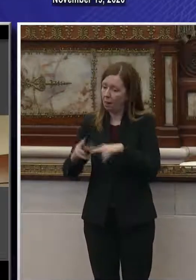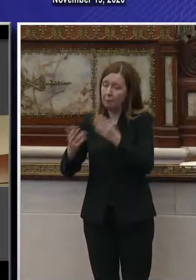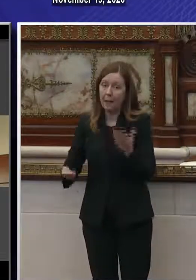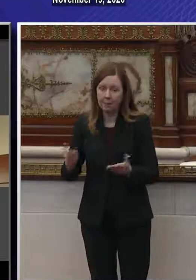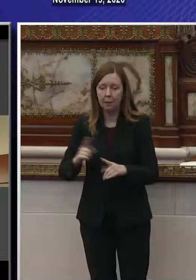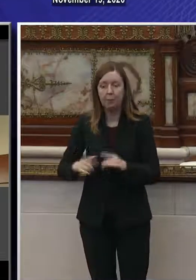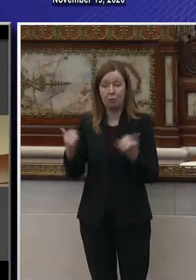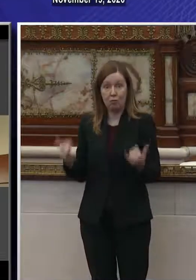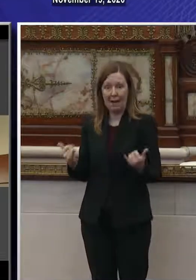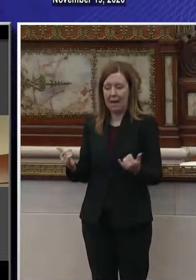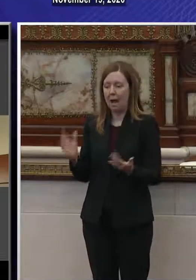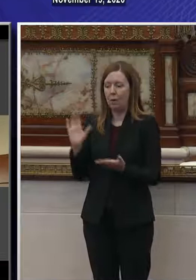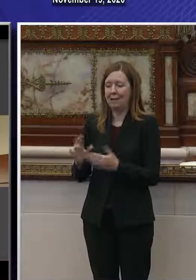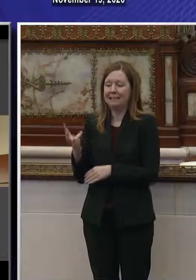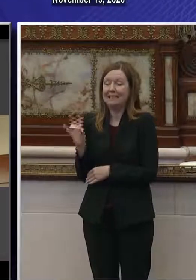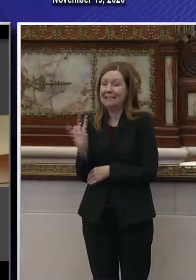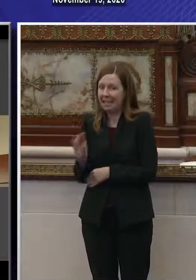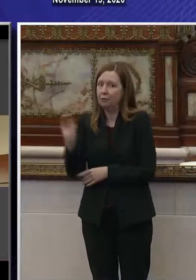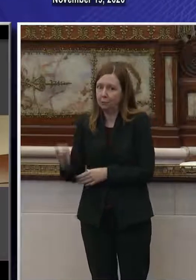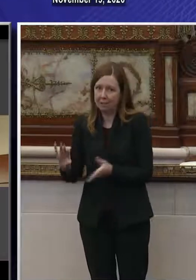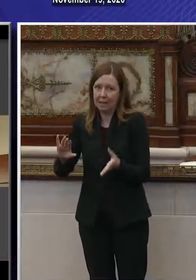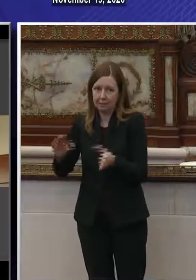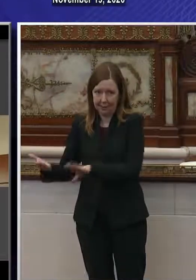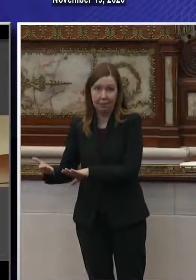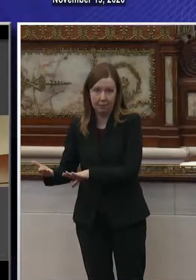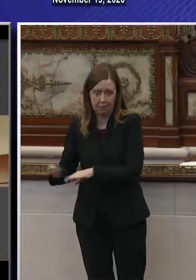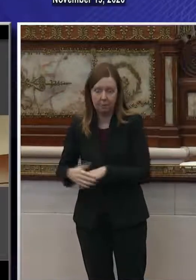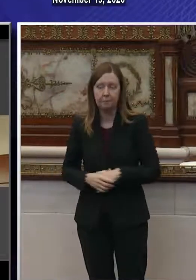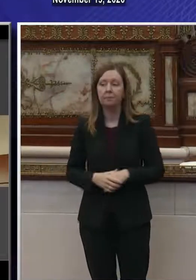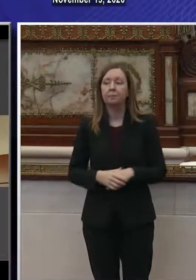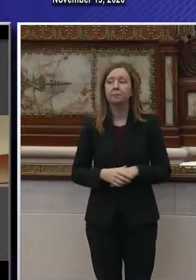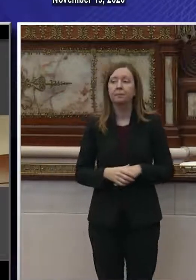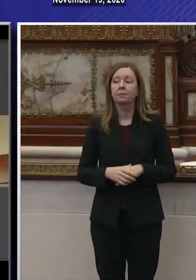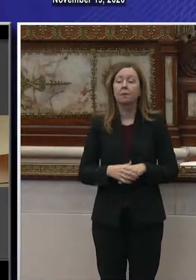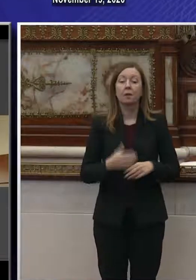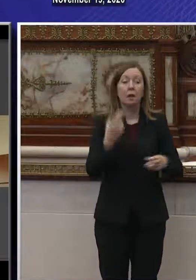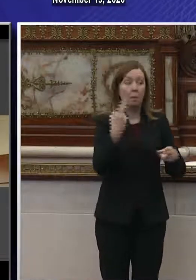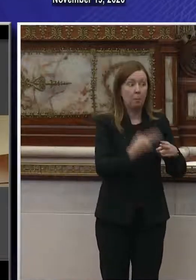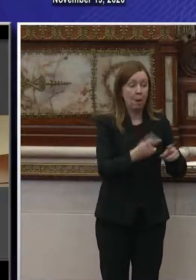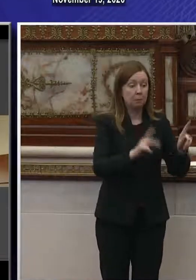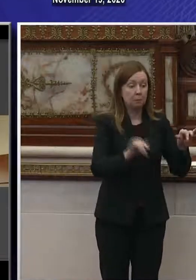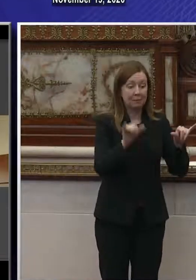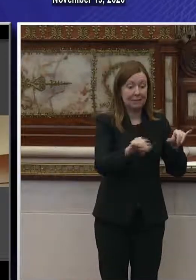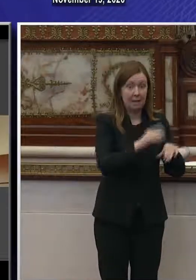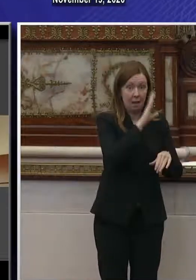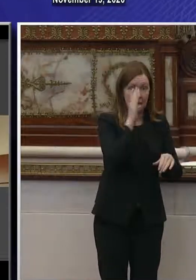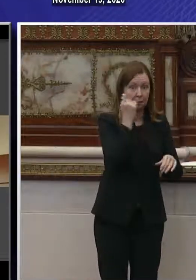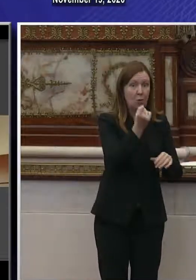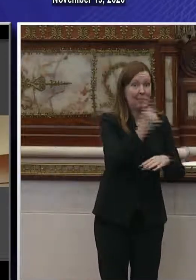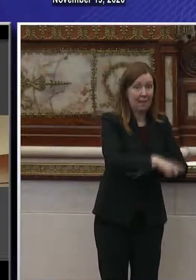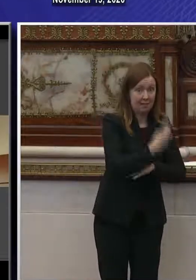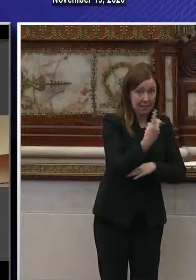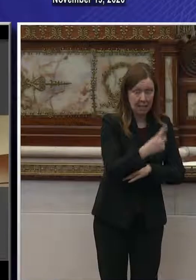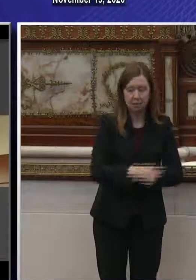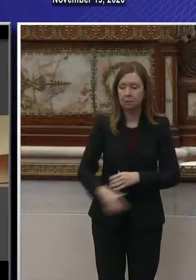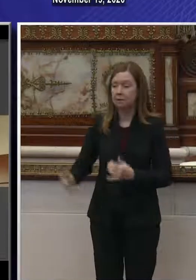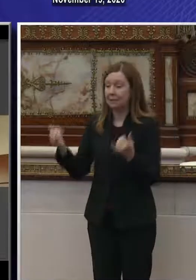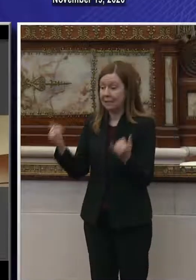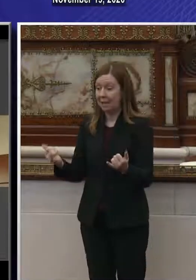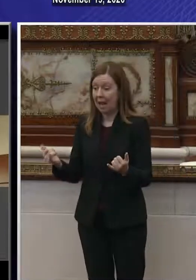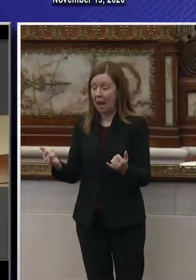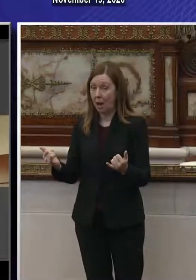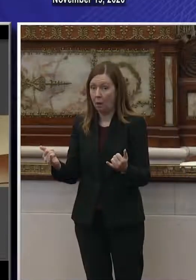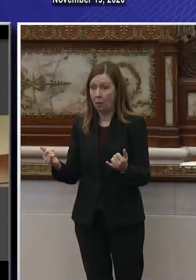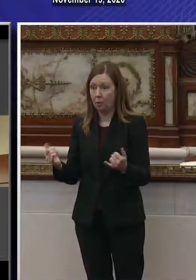up. It's down to 7%. Our length of stay in March was 11 days. Our length of stay now